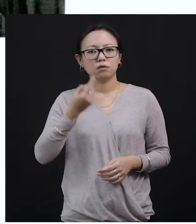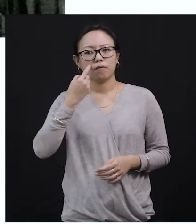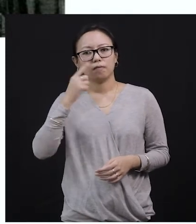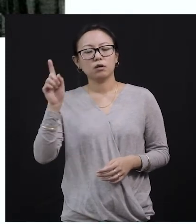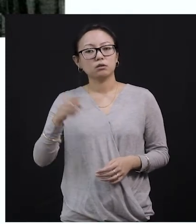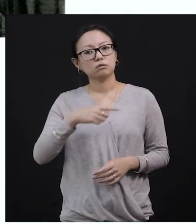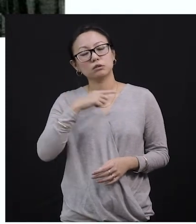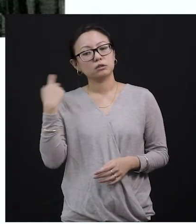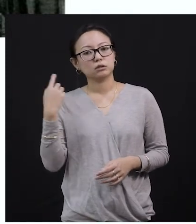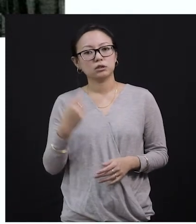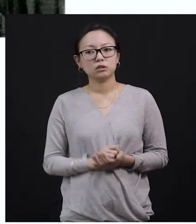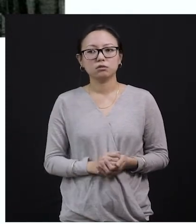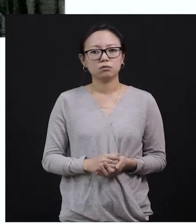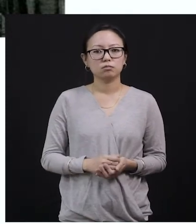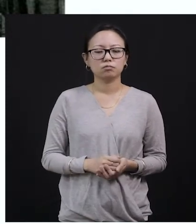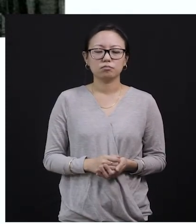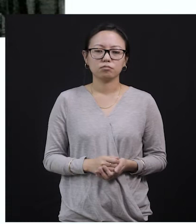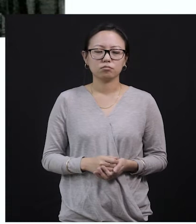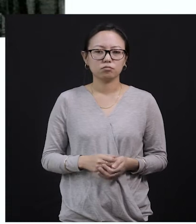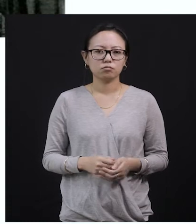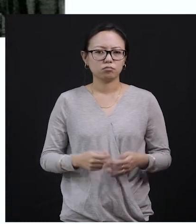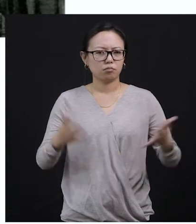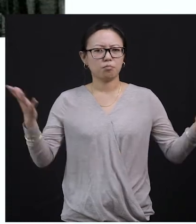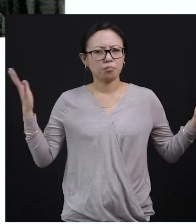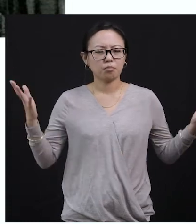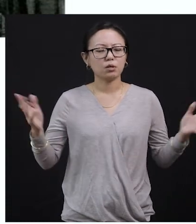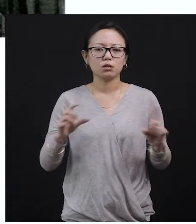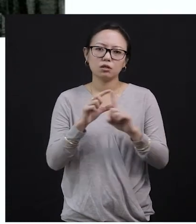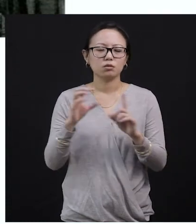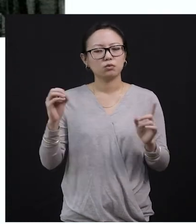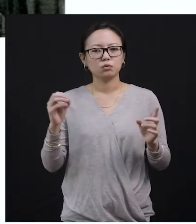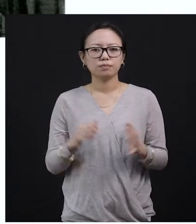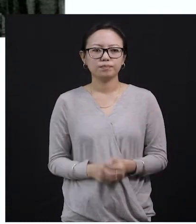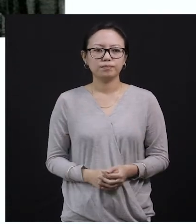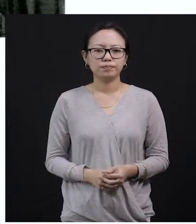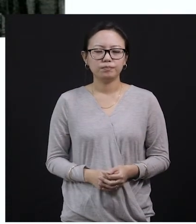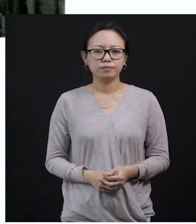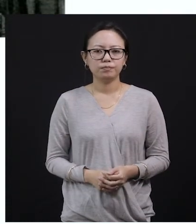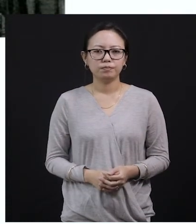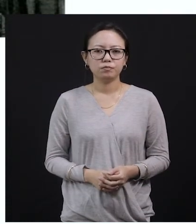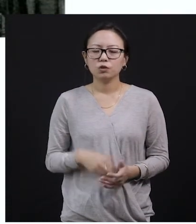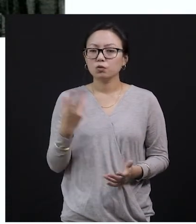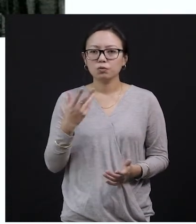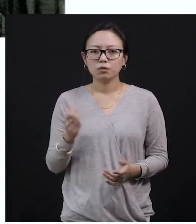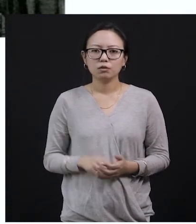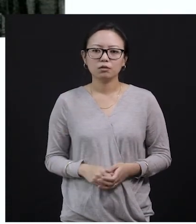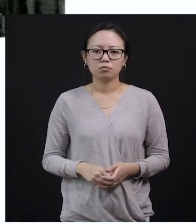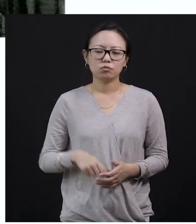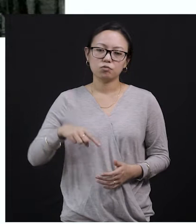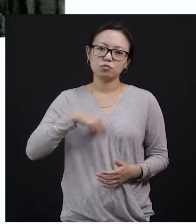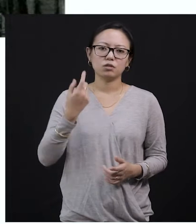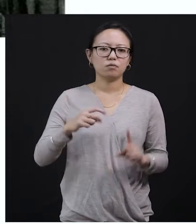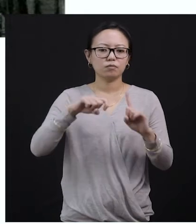be amazed because those days, the son, they used to kill their own father to become a king, okay? And